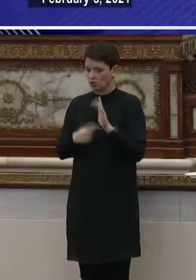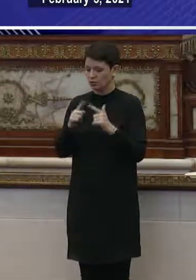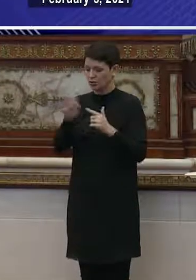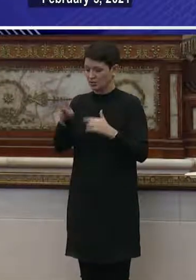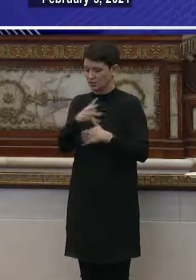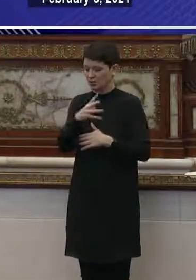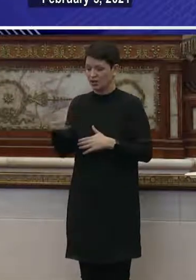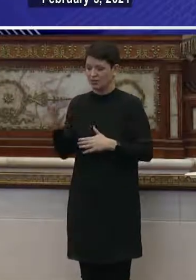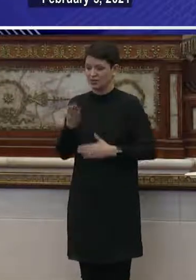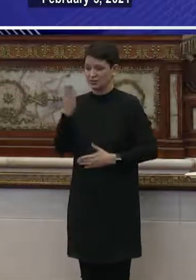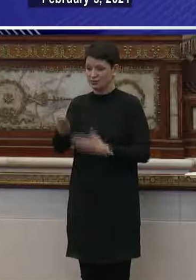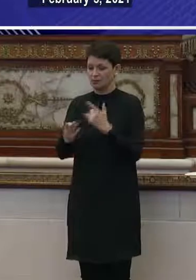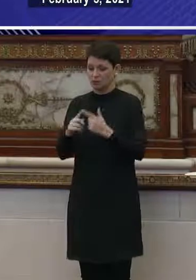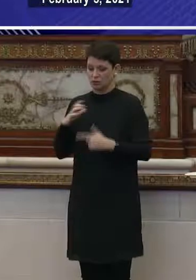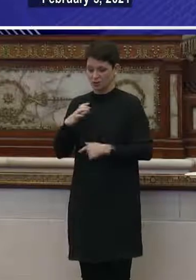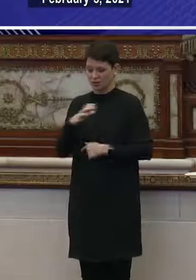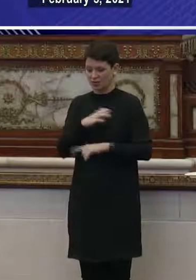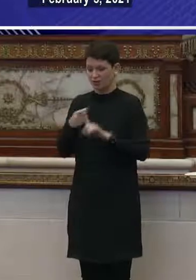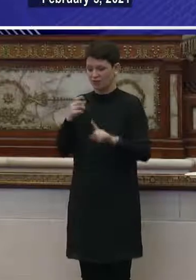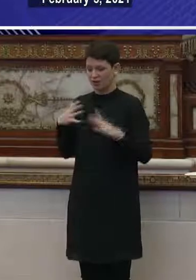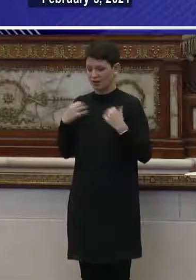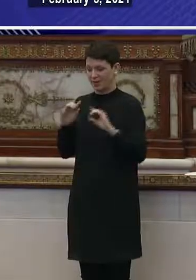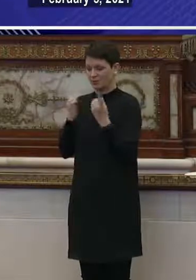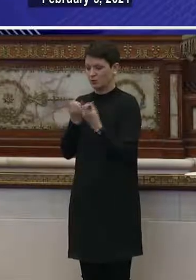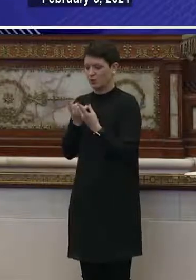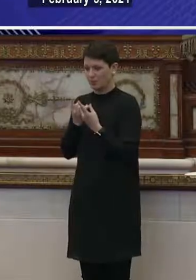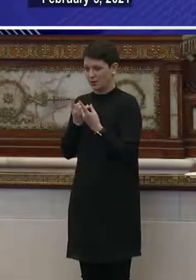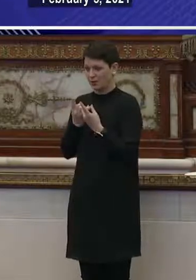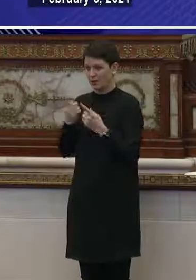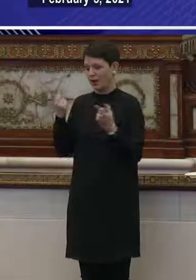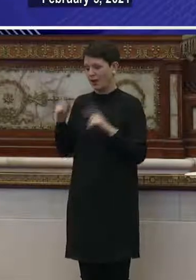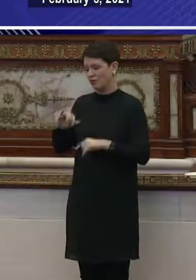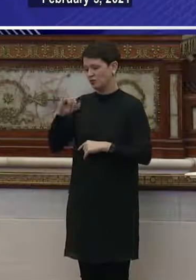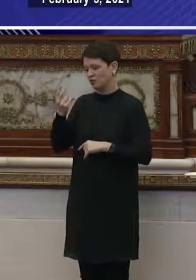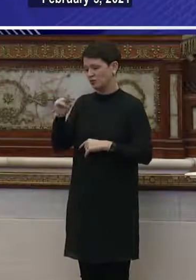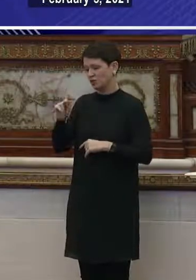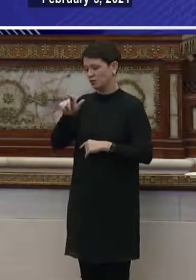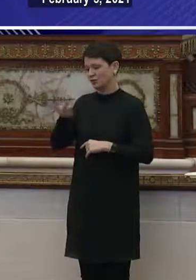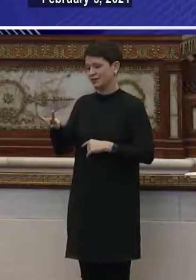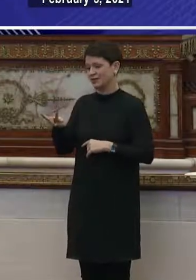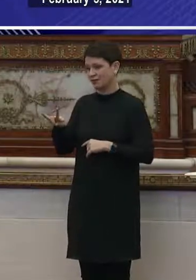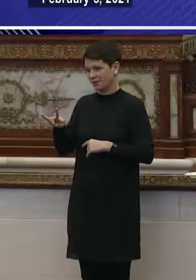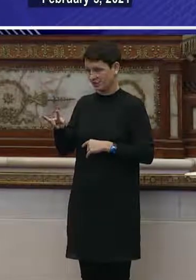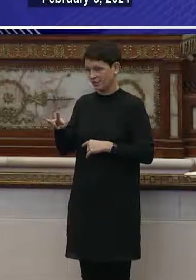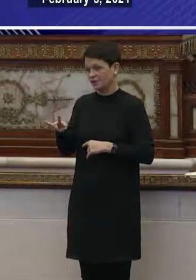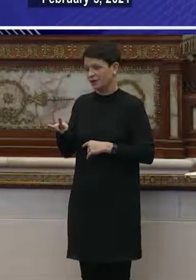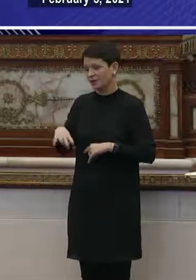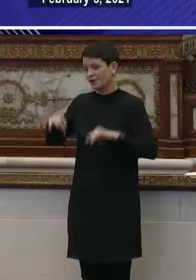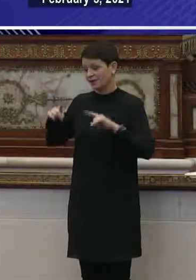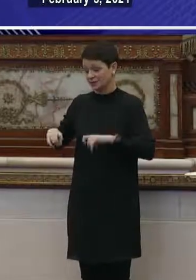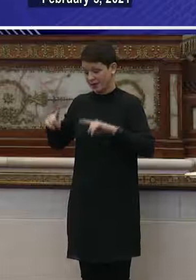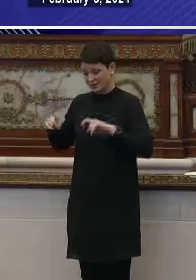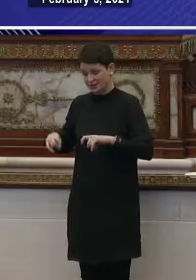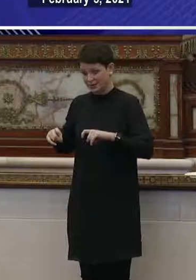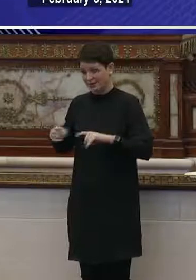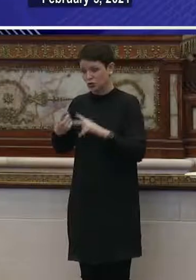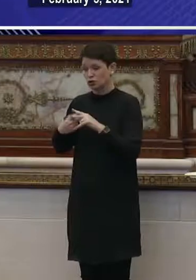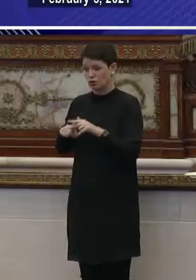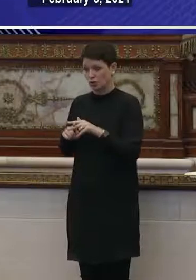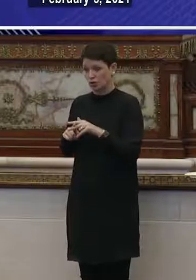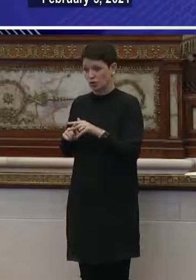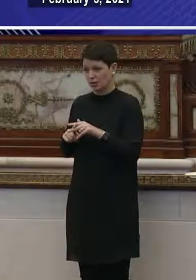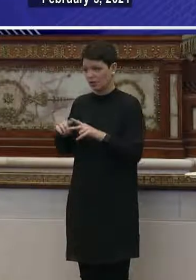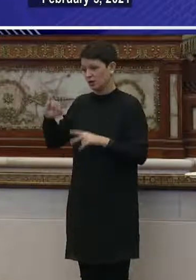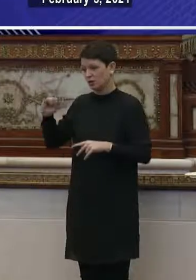spreadsheet submitted to council by the health department on January 27th, the testing began, I